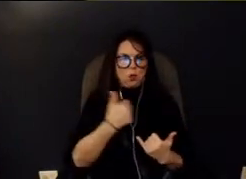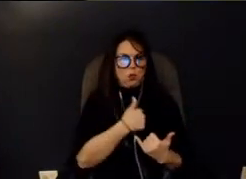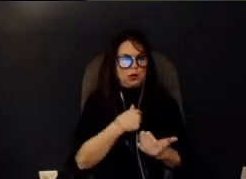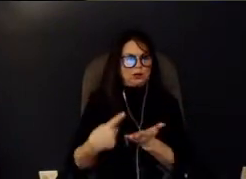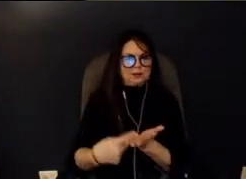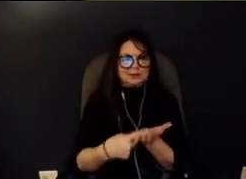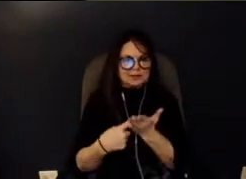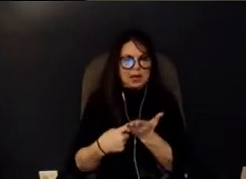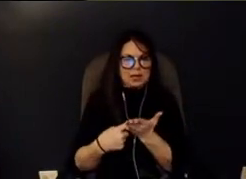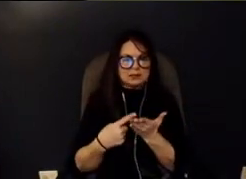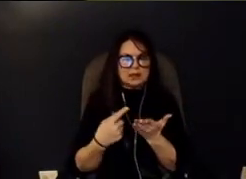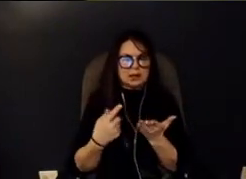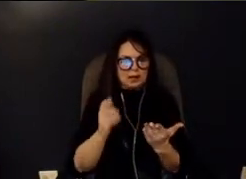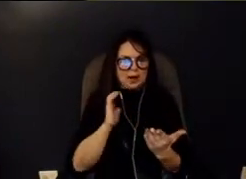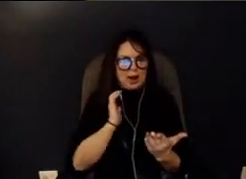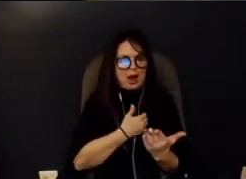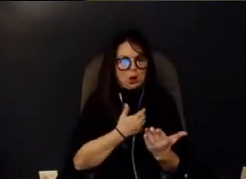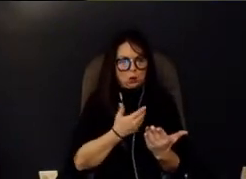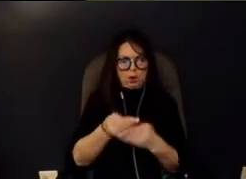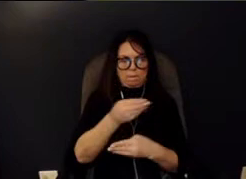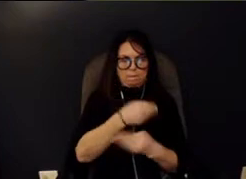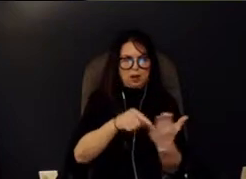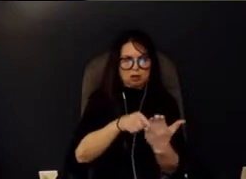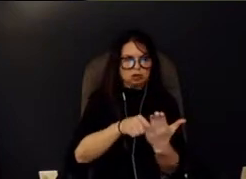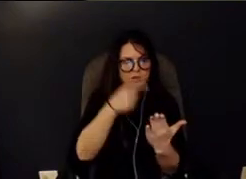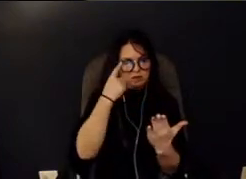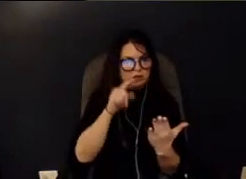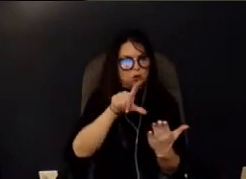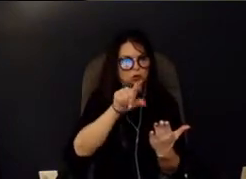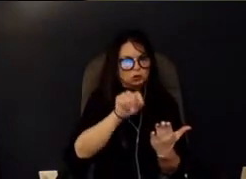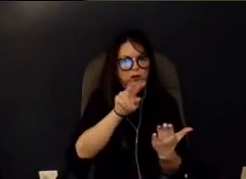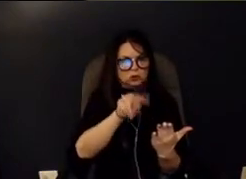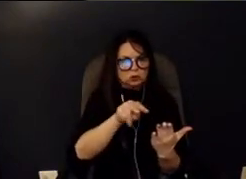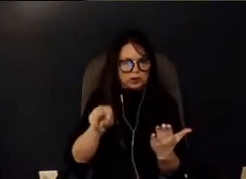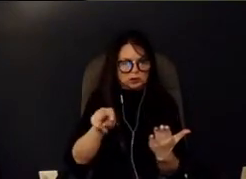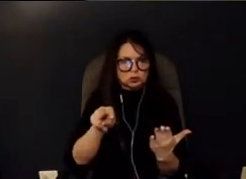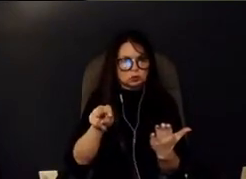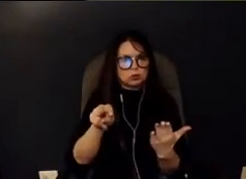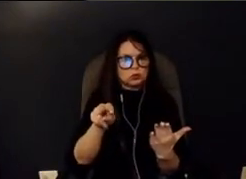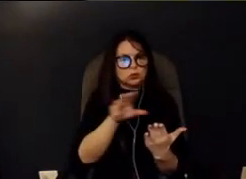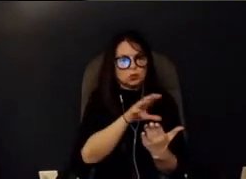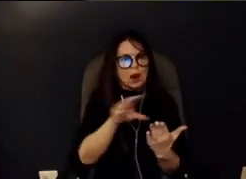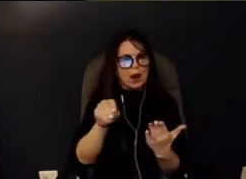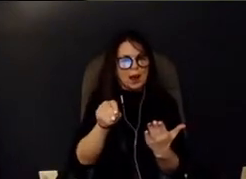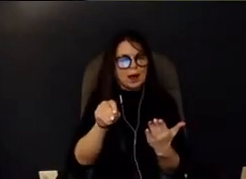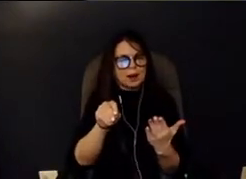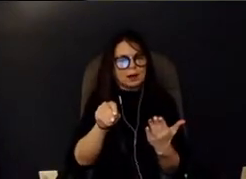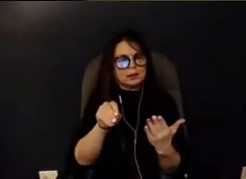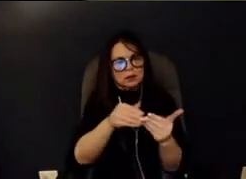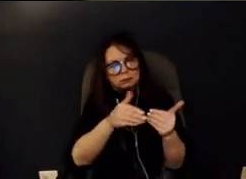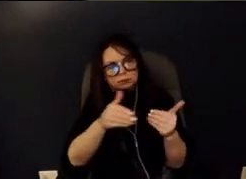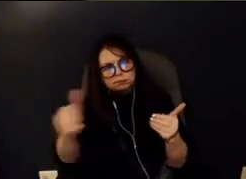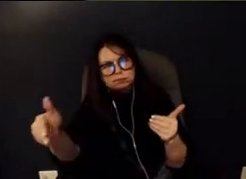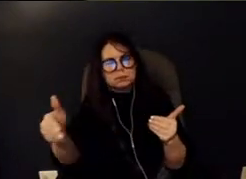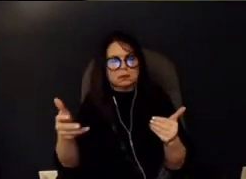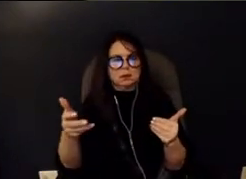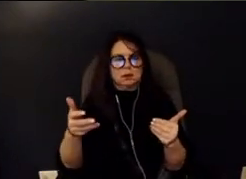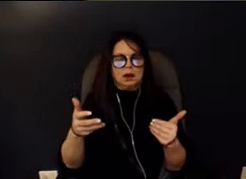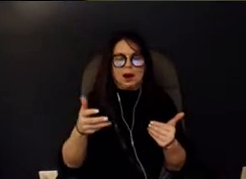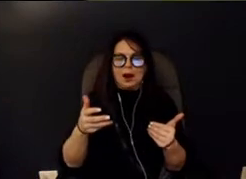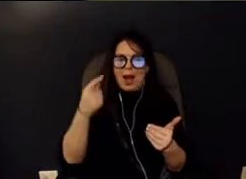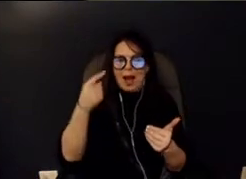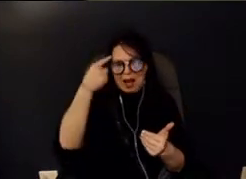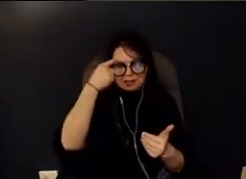beyond. And I do think there is some confusion in the public because we don't usually take that sort of